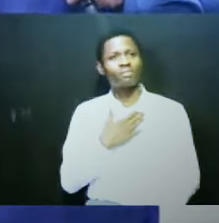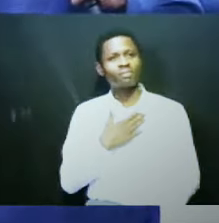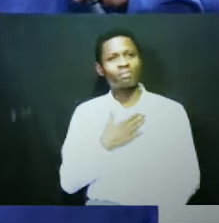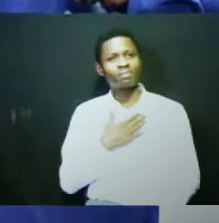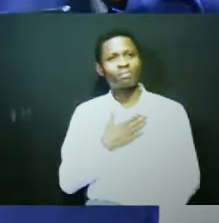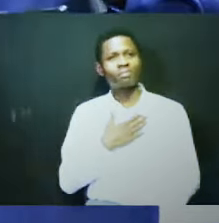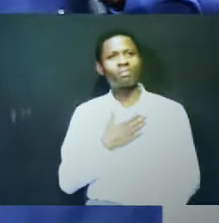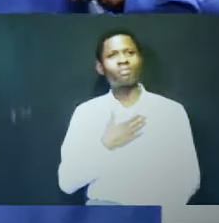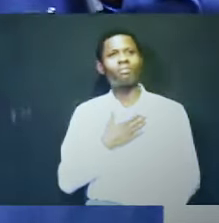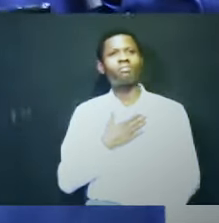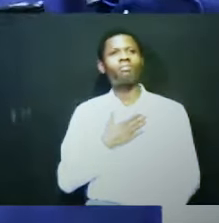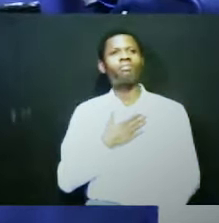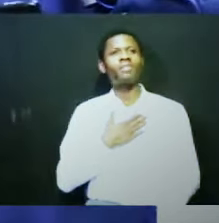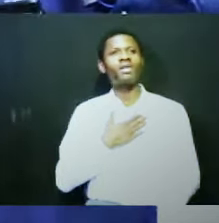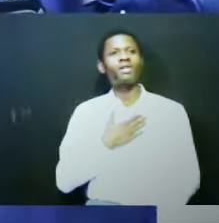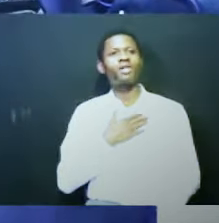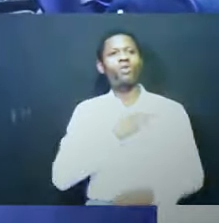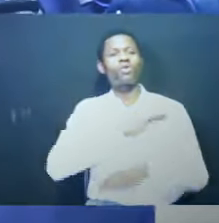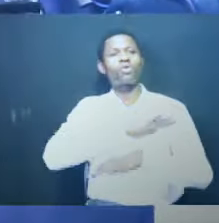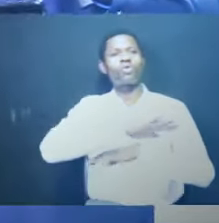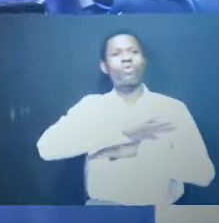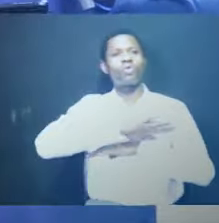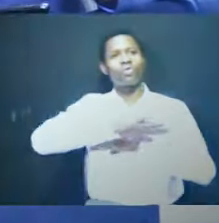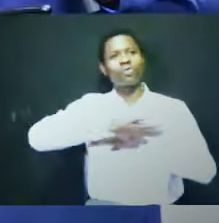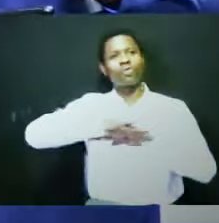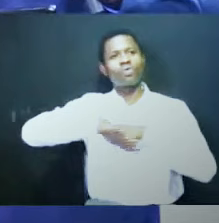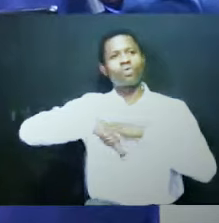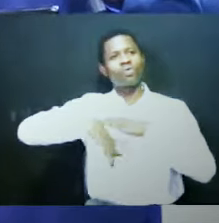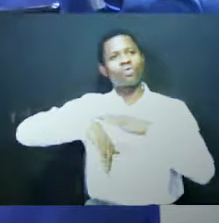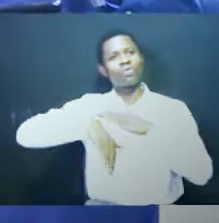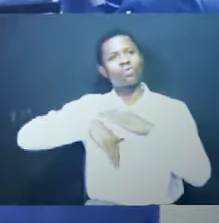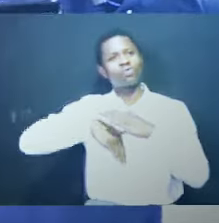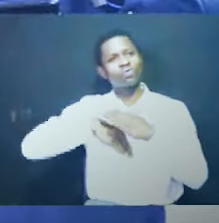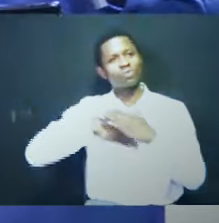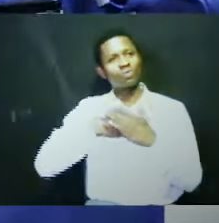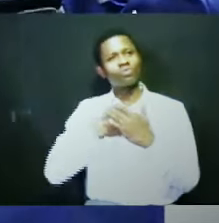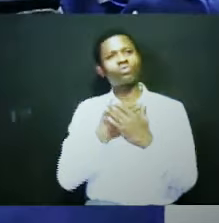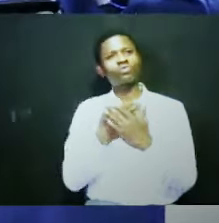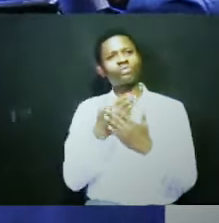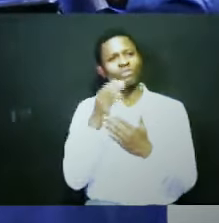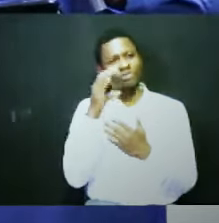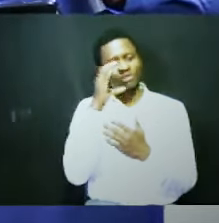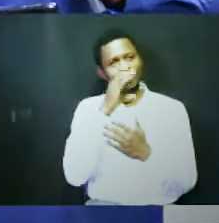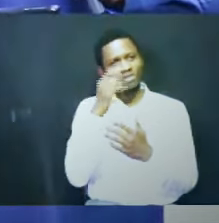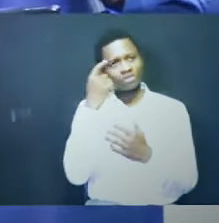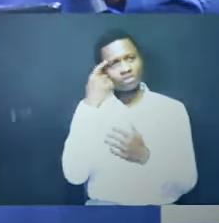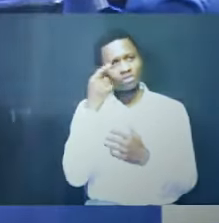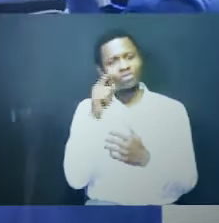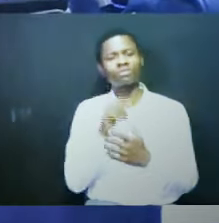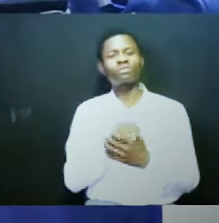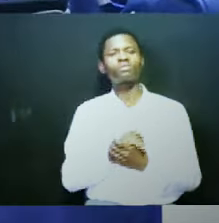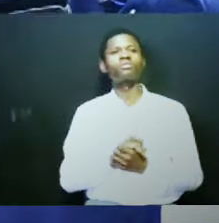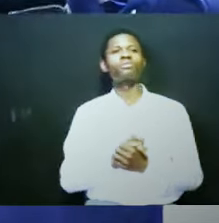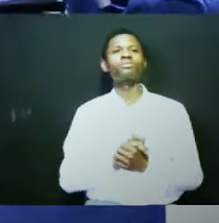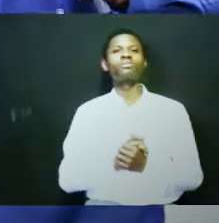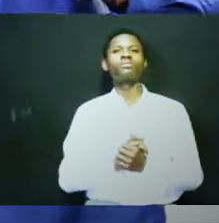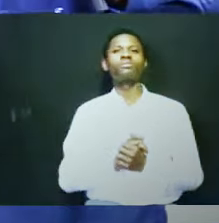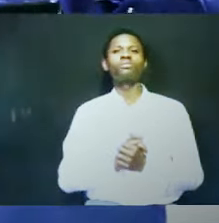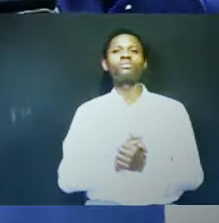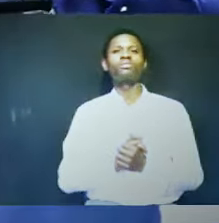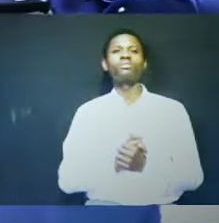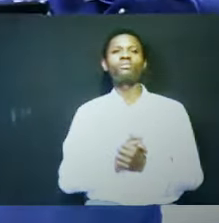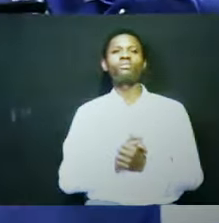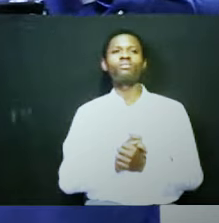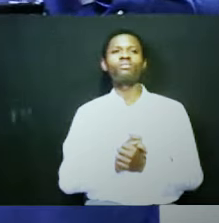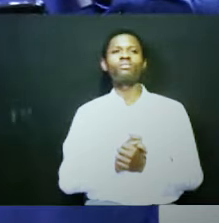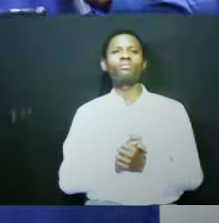water is. Onyankopon woni menyankopon mehwehwew anopahema wohusukom